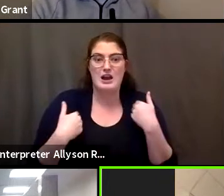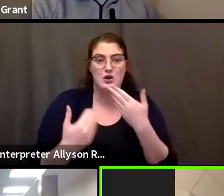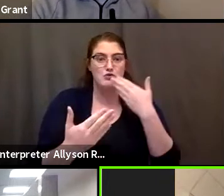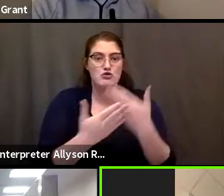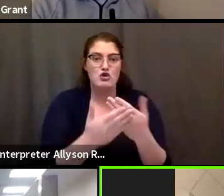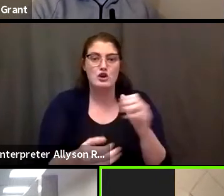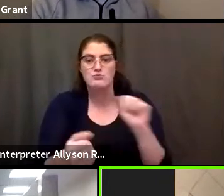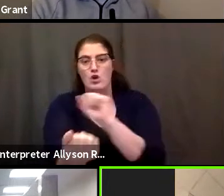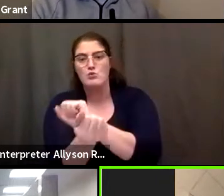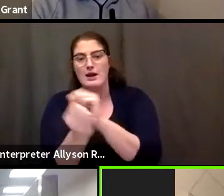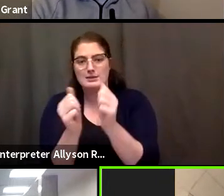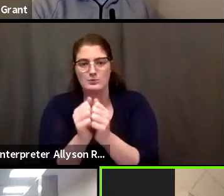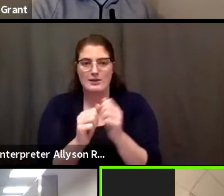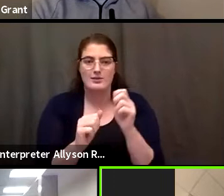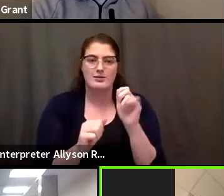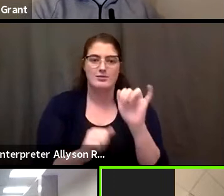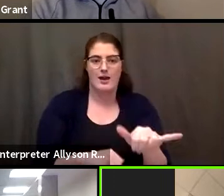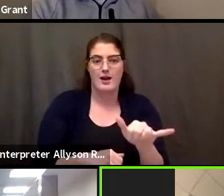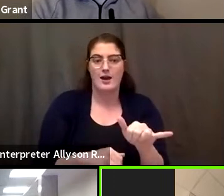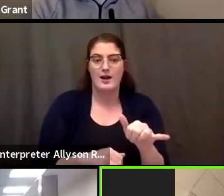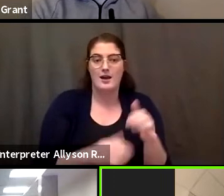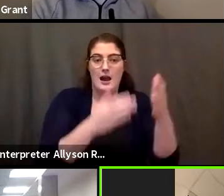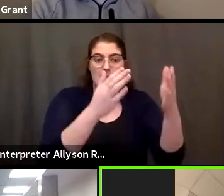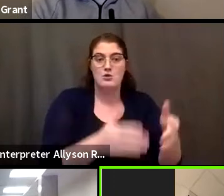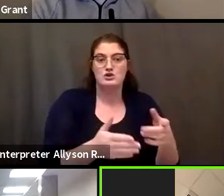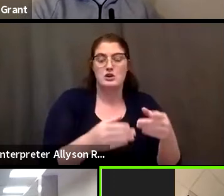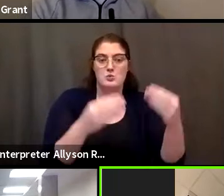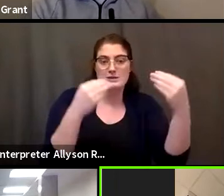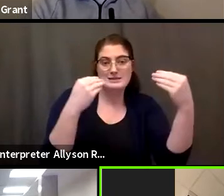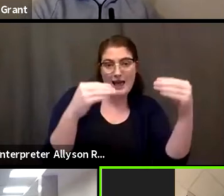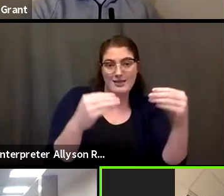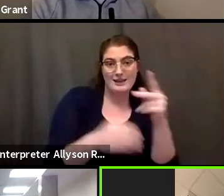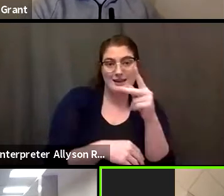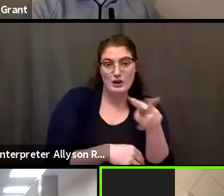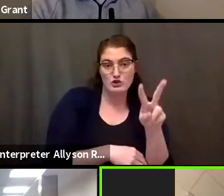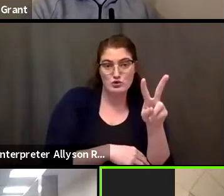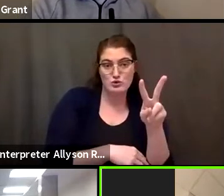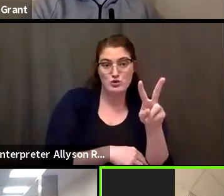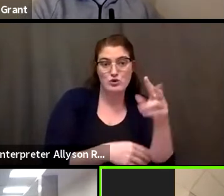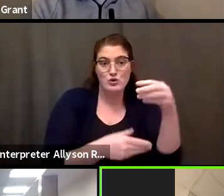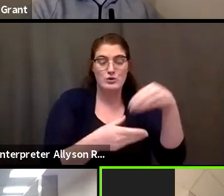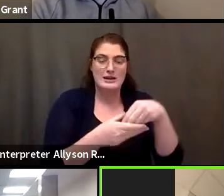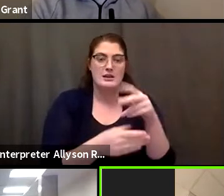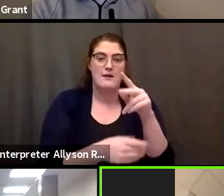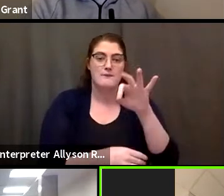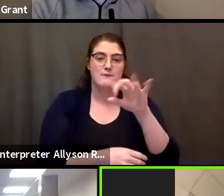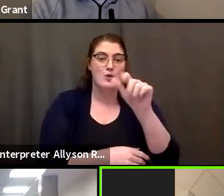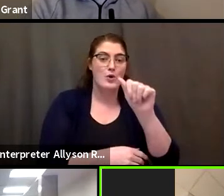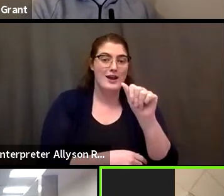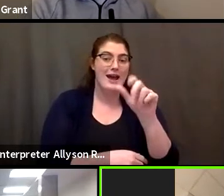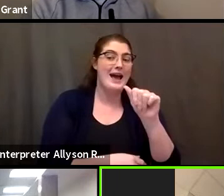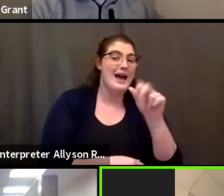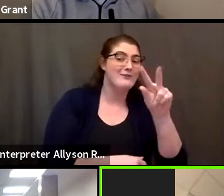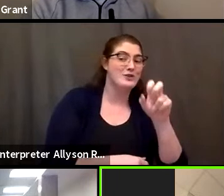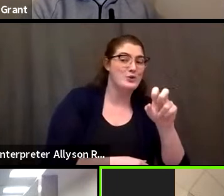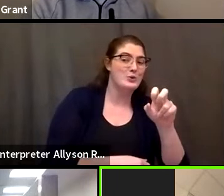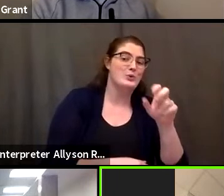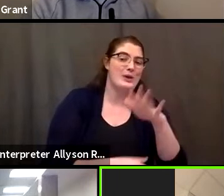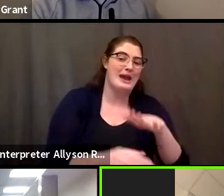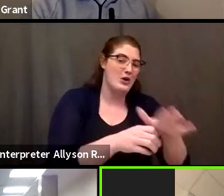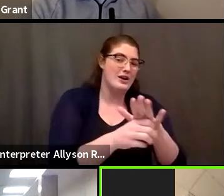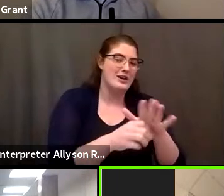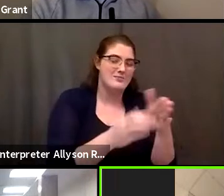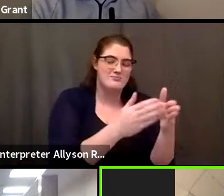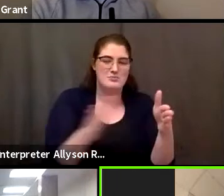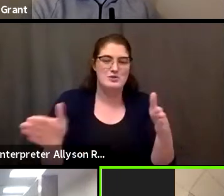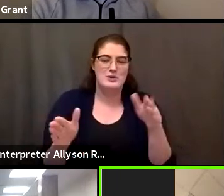that. An individual was selling K2 in the Florida Avenue area, right near Florida Avenue in North